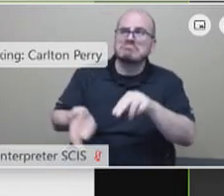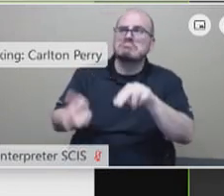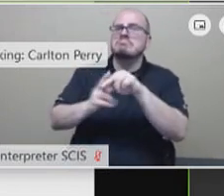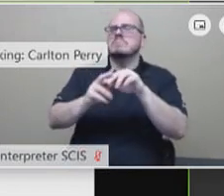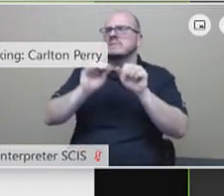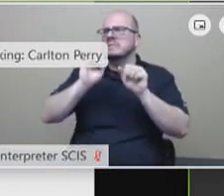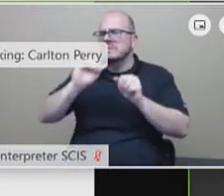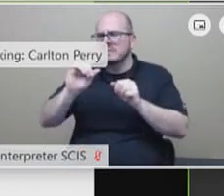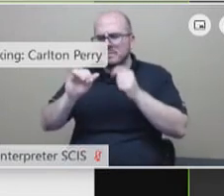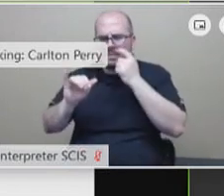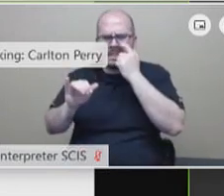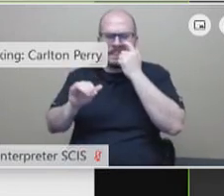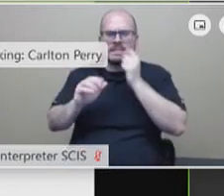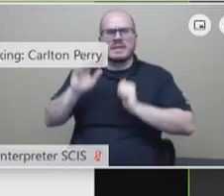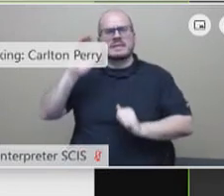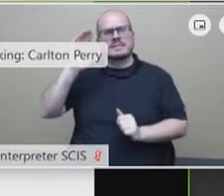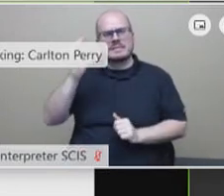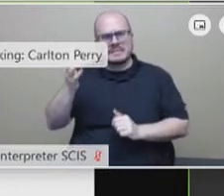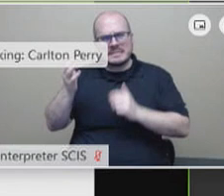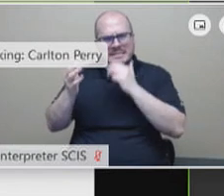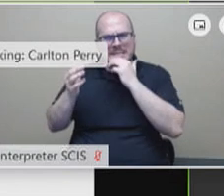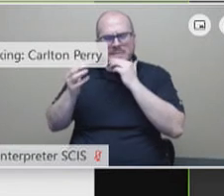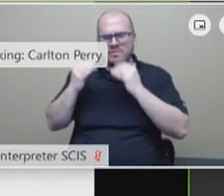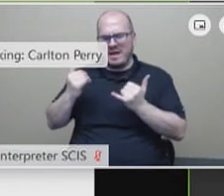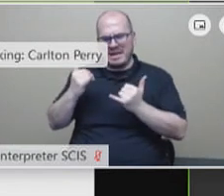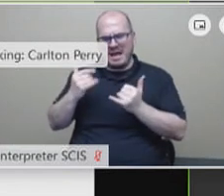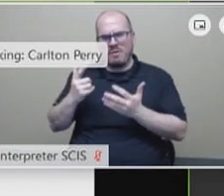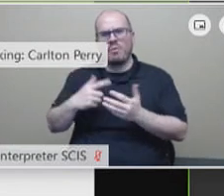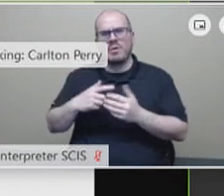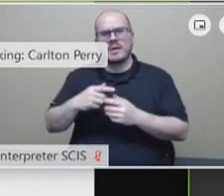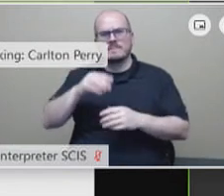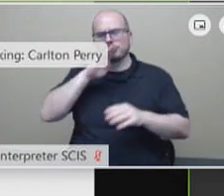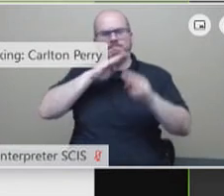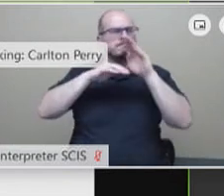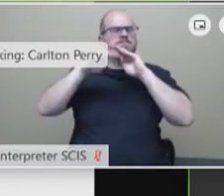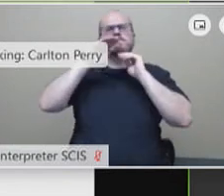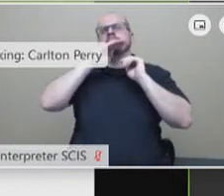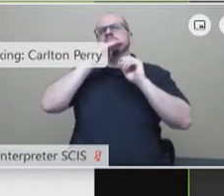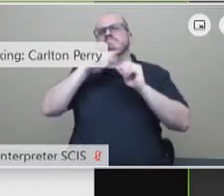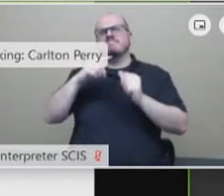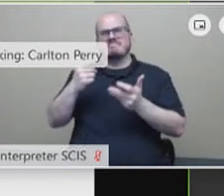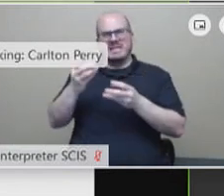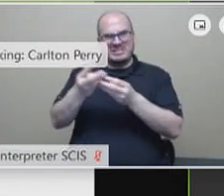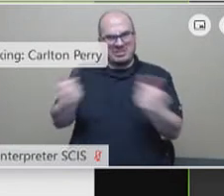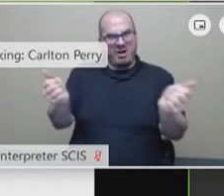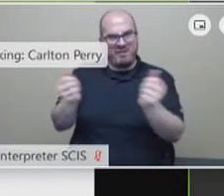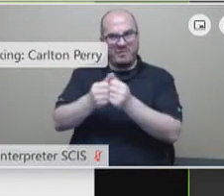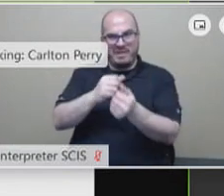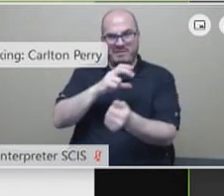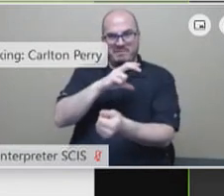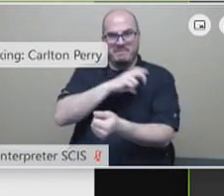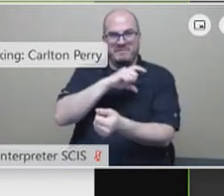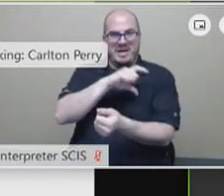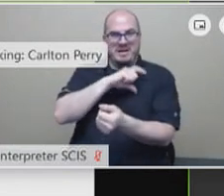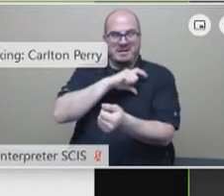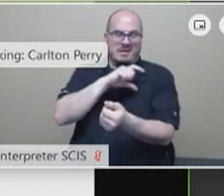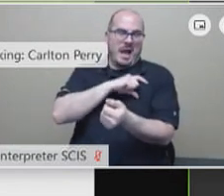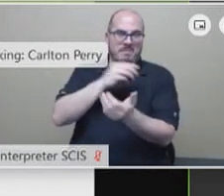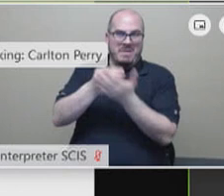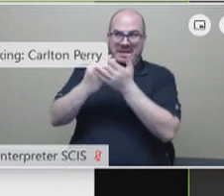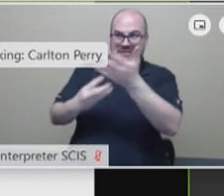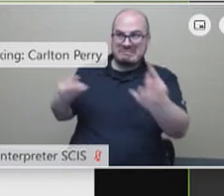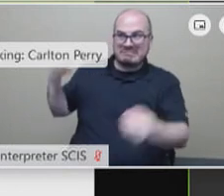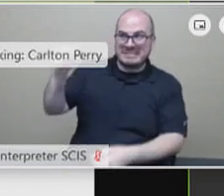some of the current issues that we are facing right now are issues that we can't simply police our way out of. What we need